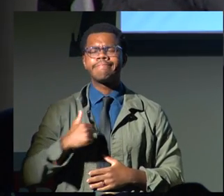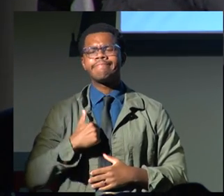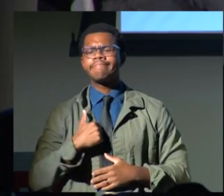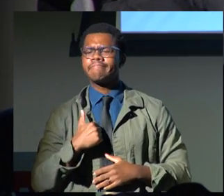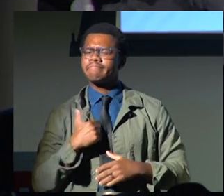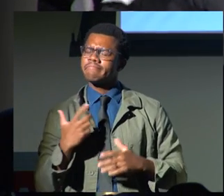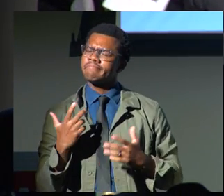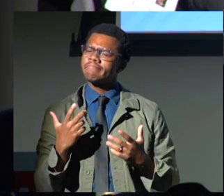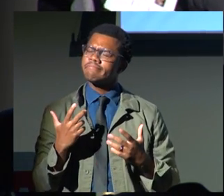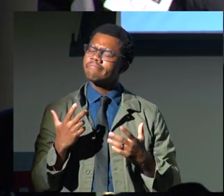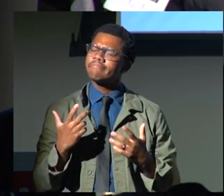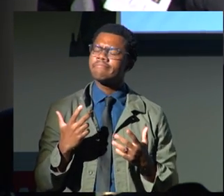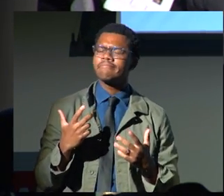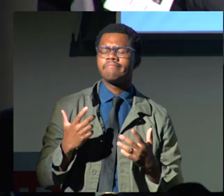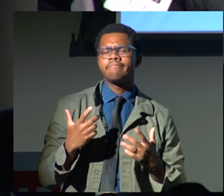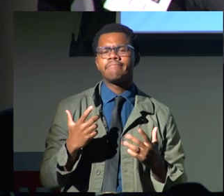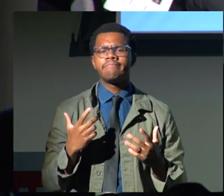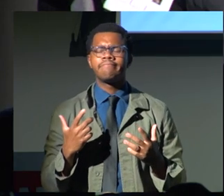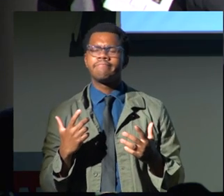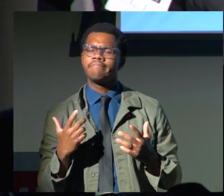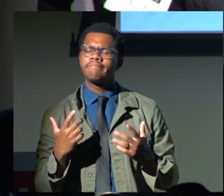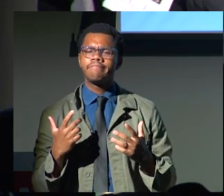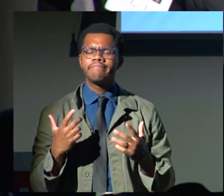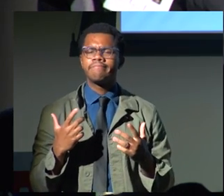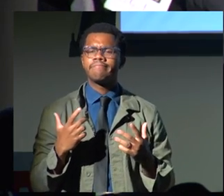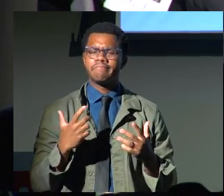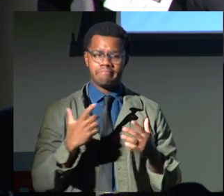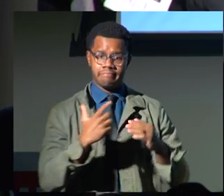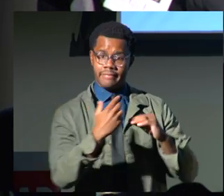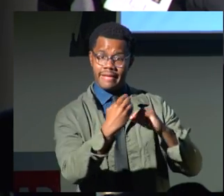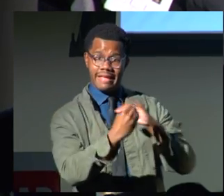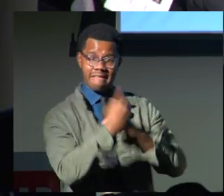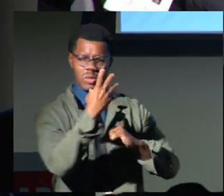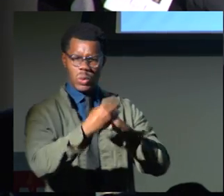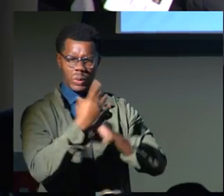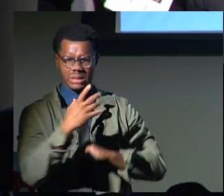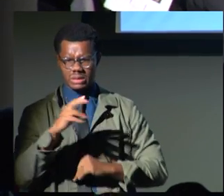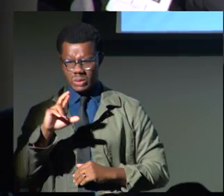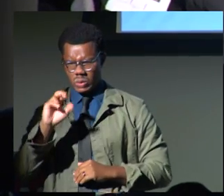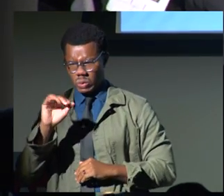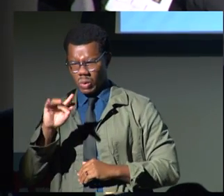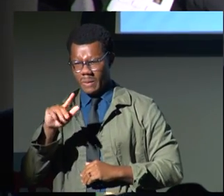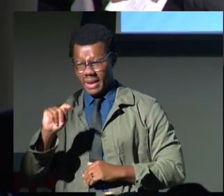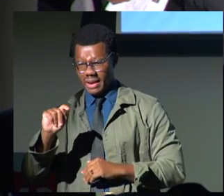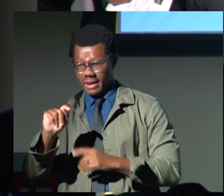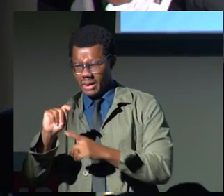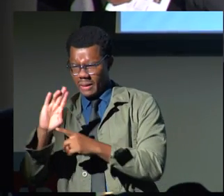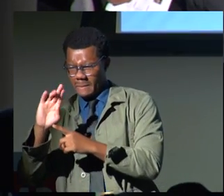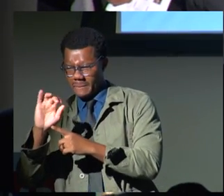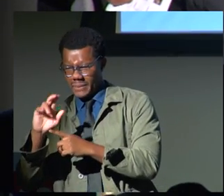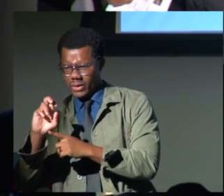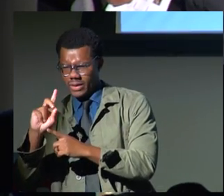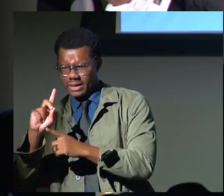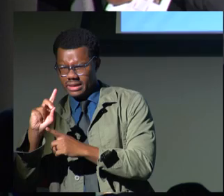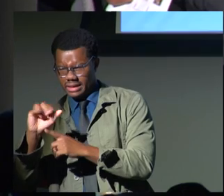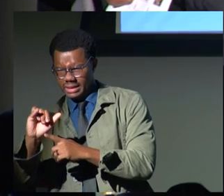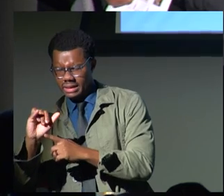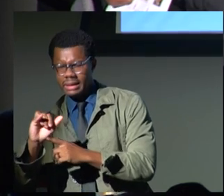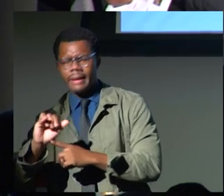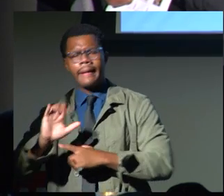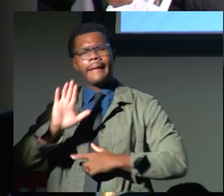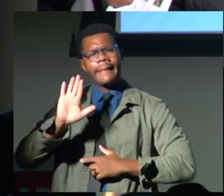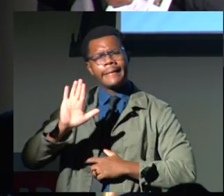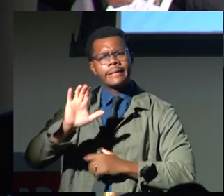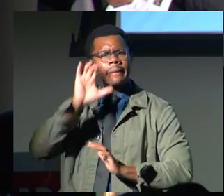I was very much influenced by Romare Bearden and his works, his collage